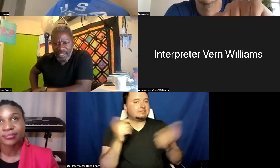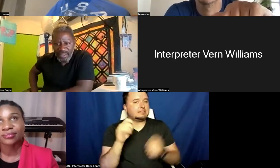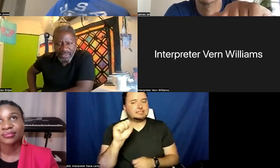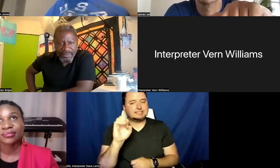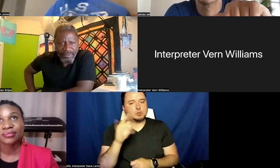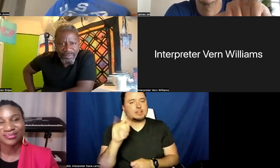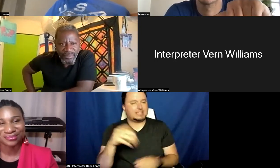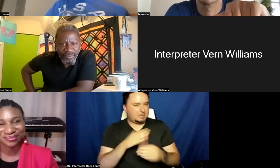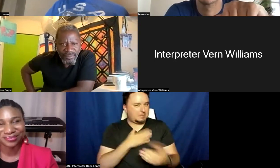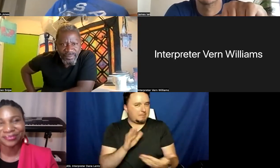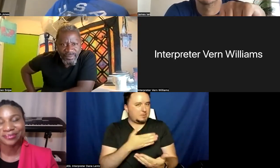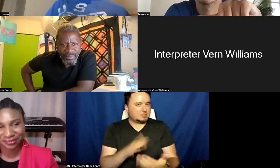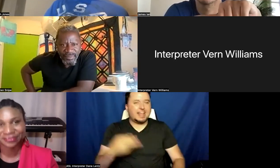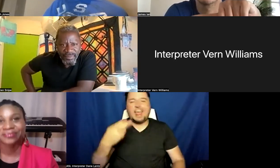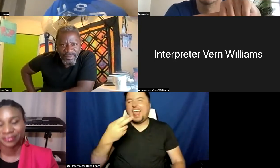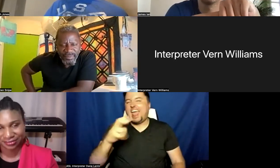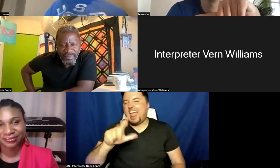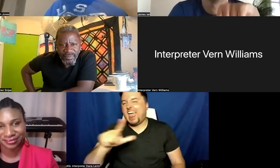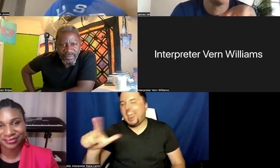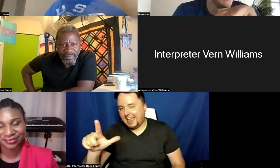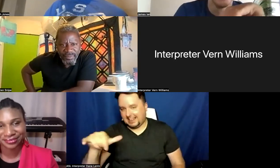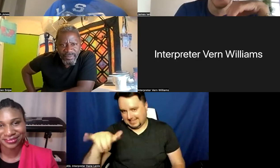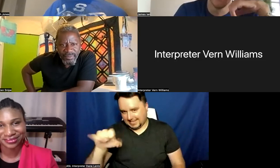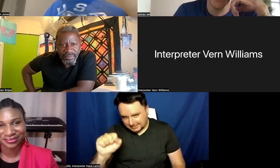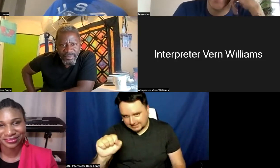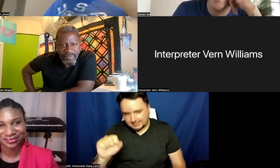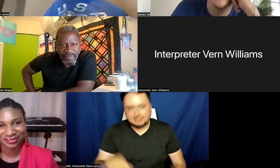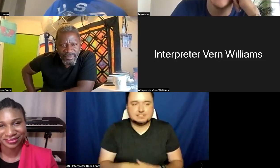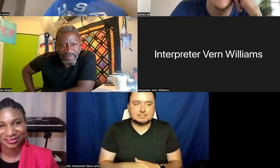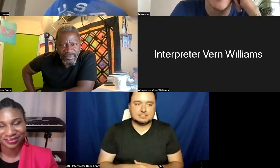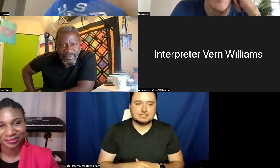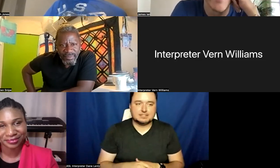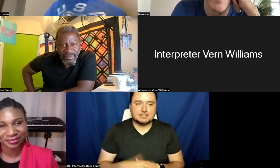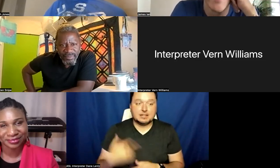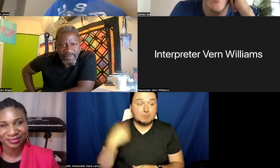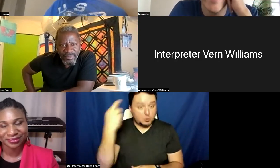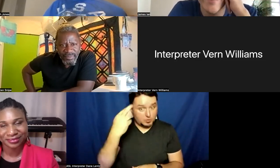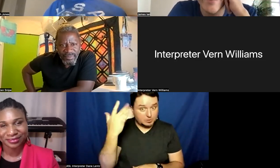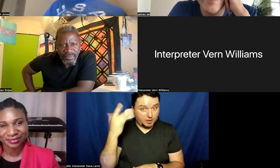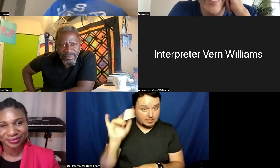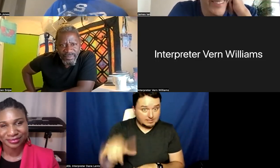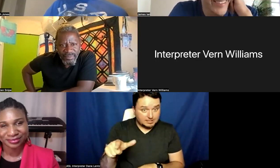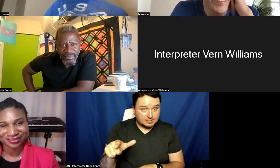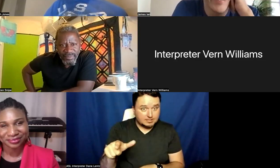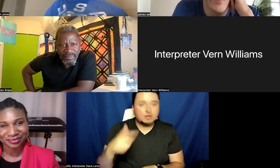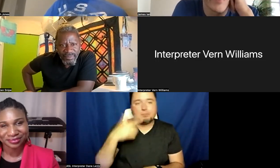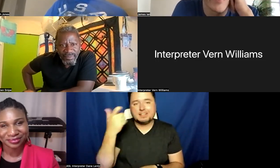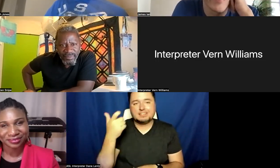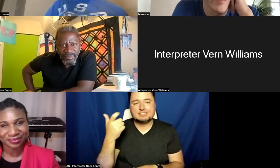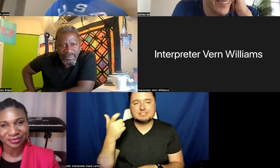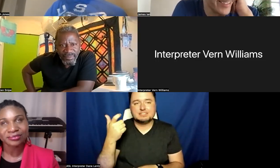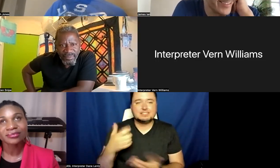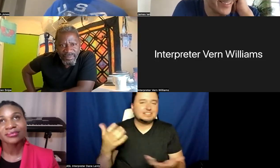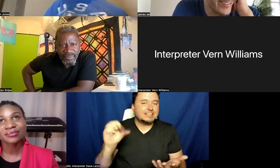music? Hell yes. The reason we do it is because, well, one, because being sexy is